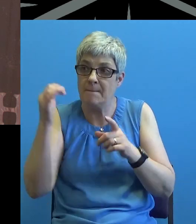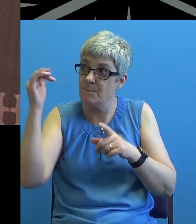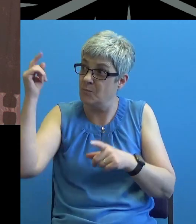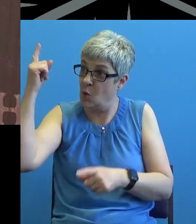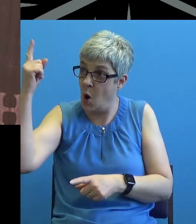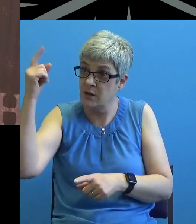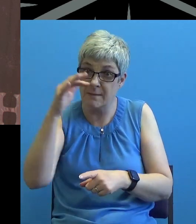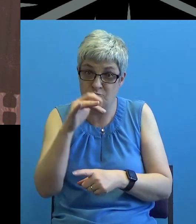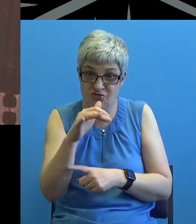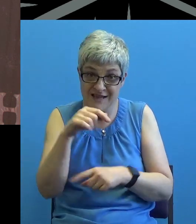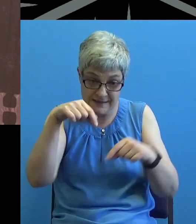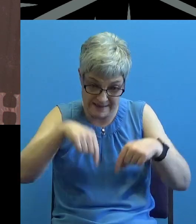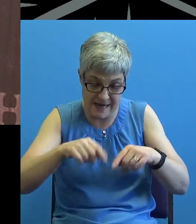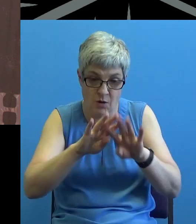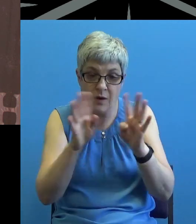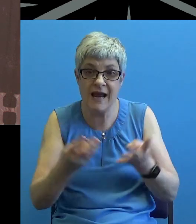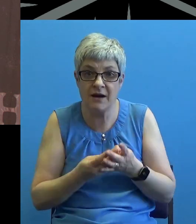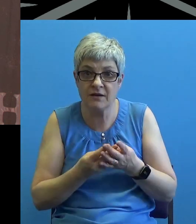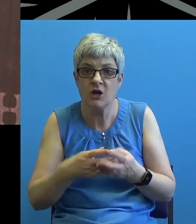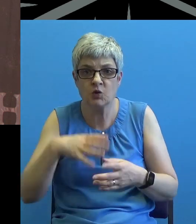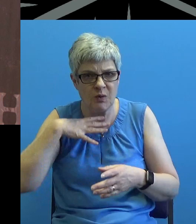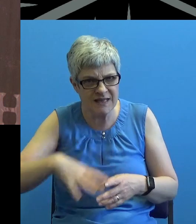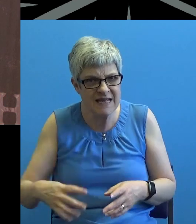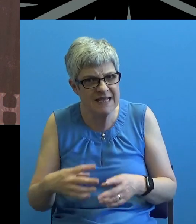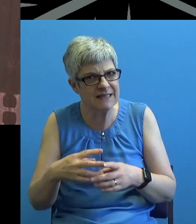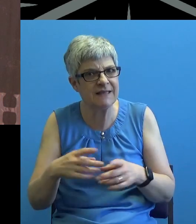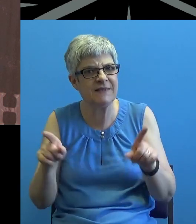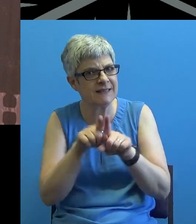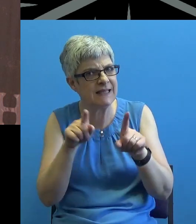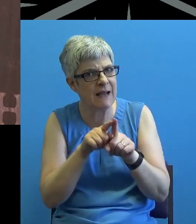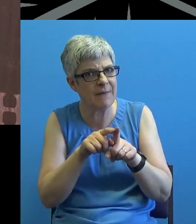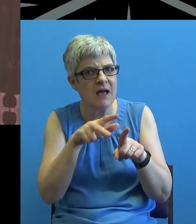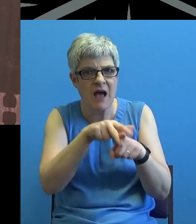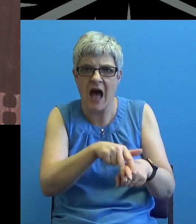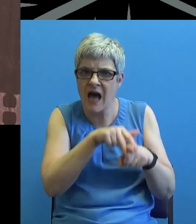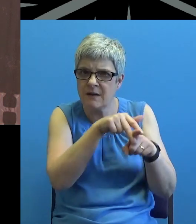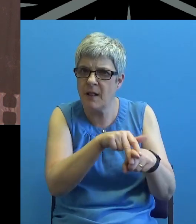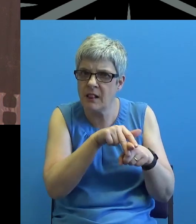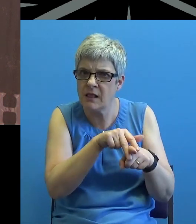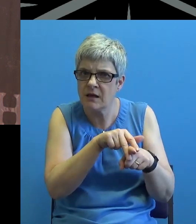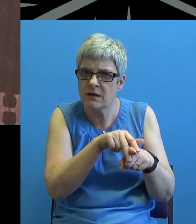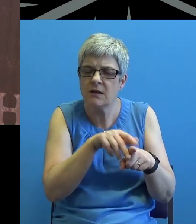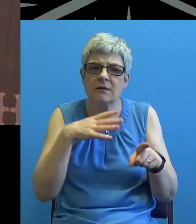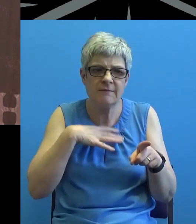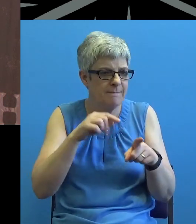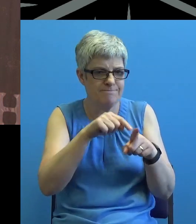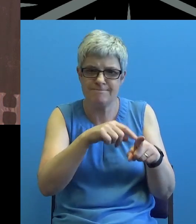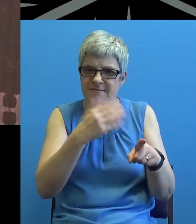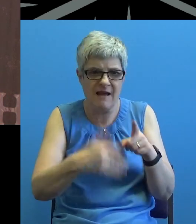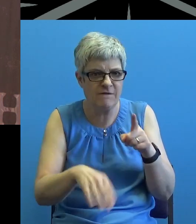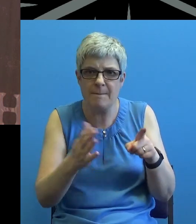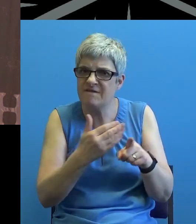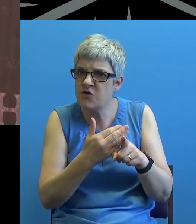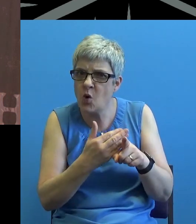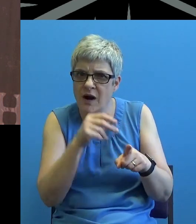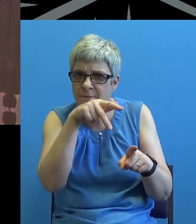on earth, requiring the same unridden, unyoked animal to carry him into Jerusalem.